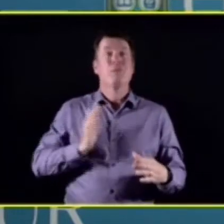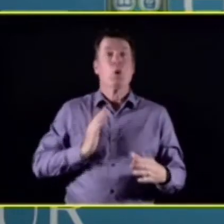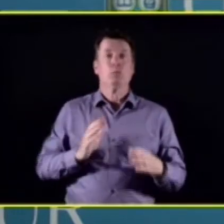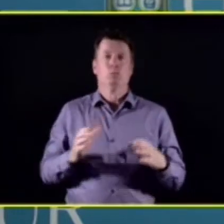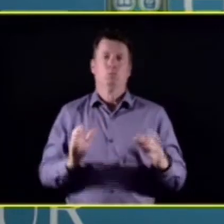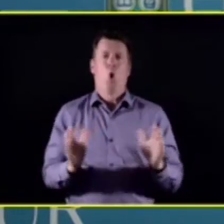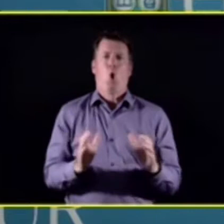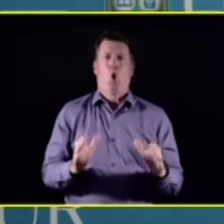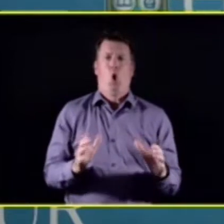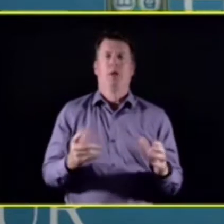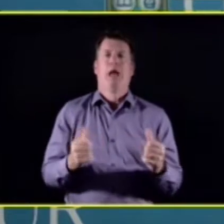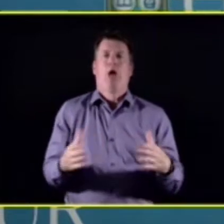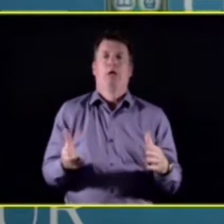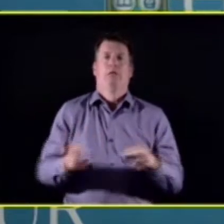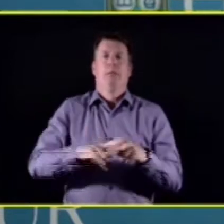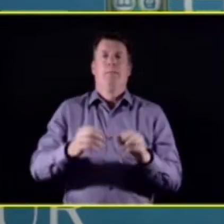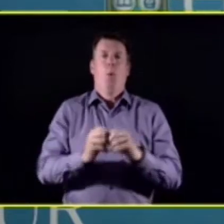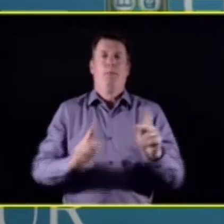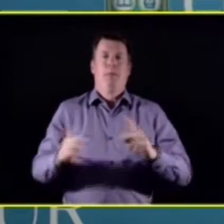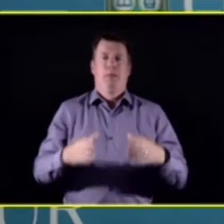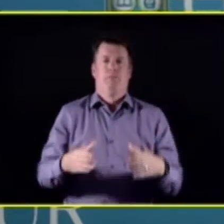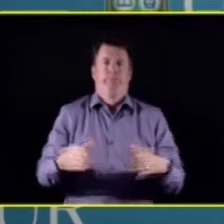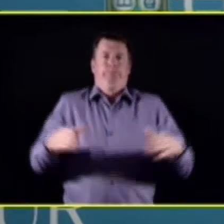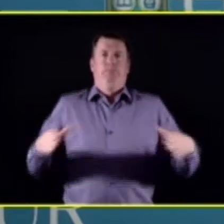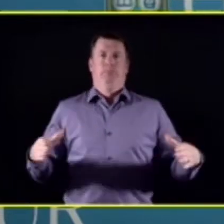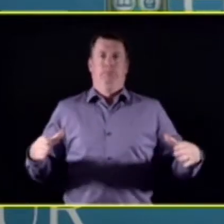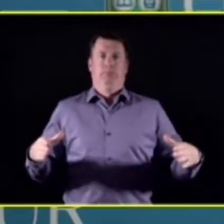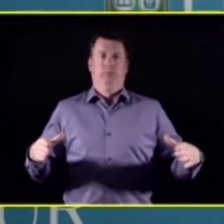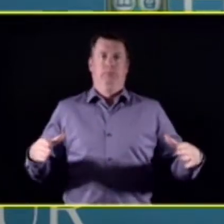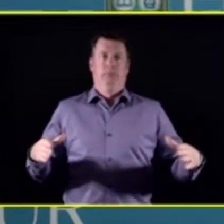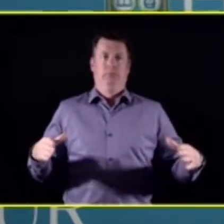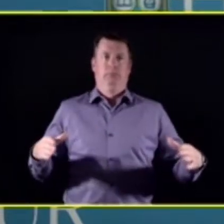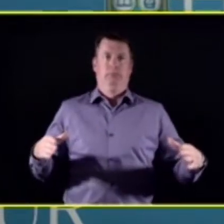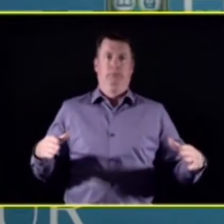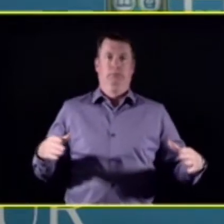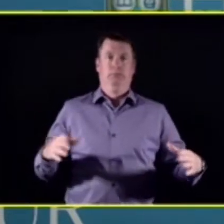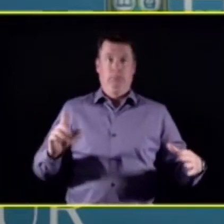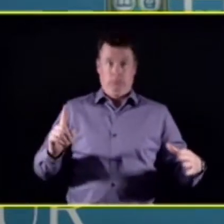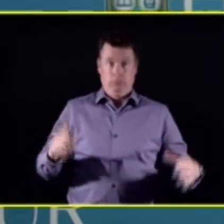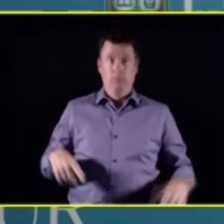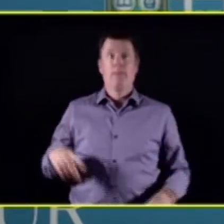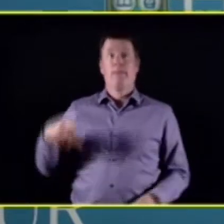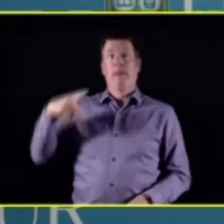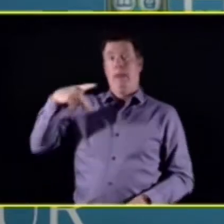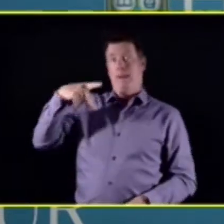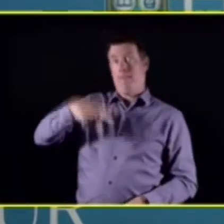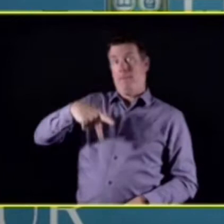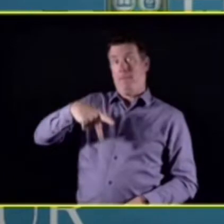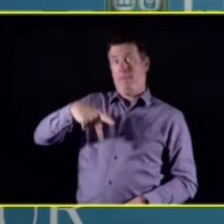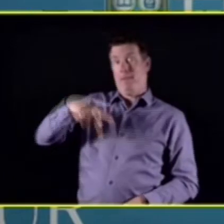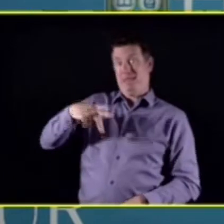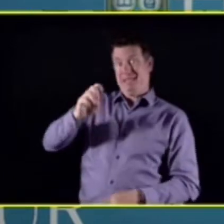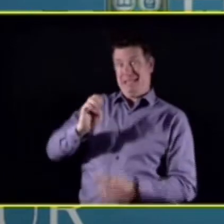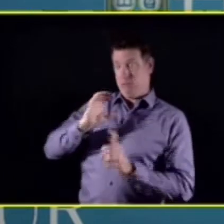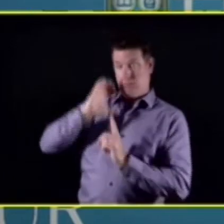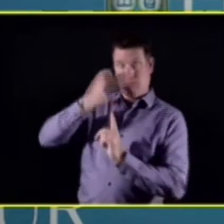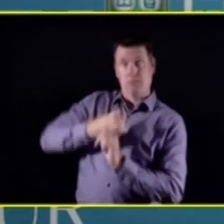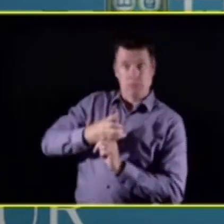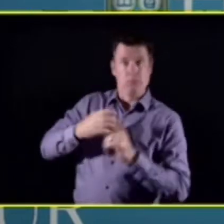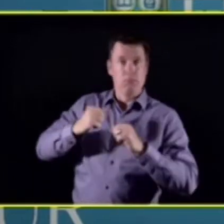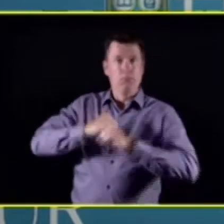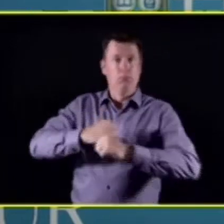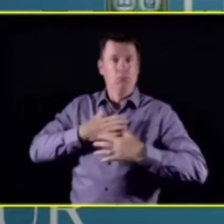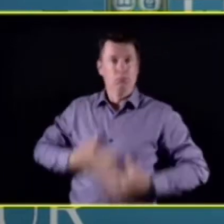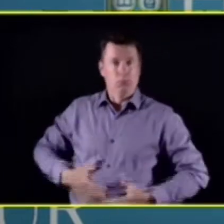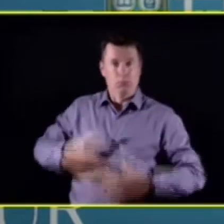we have a wonderful partner in the medical center, we've not had any trouble accessing the PPE that we need.